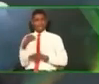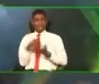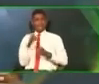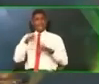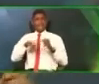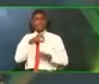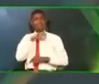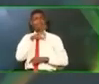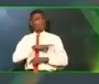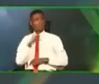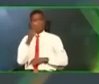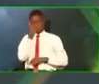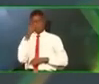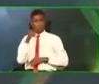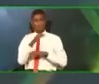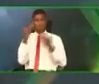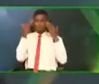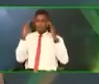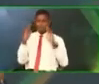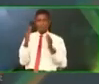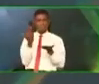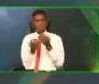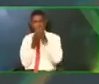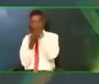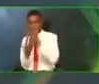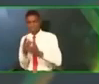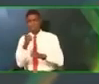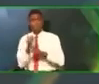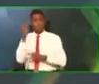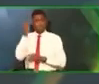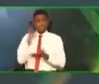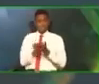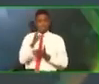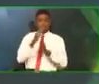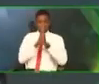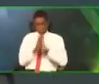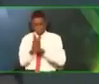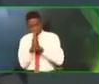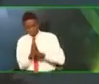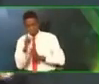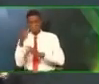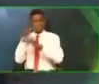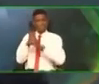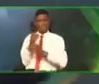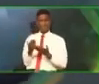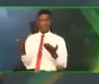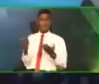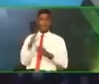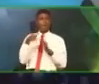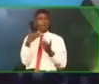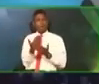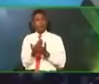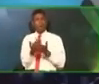profit you because you don't even know what to obey. You just know that in the place of prayer, your spirit has received something. All the components